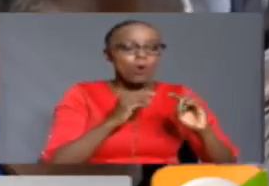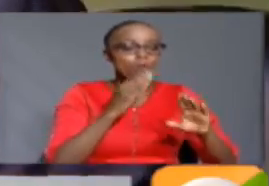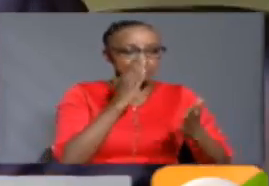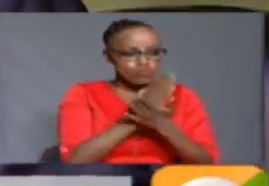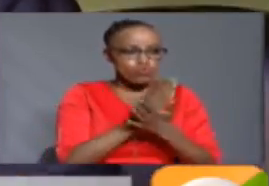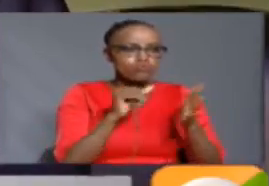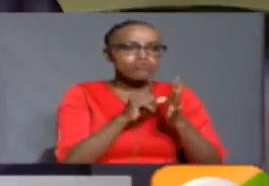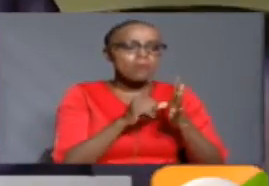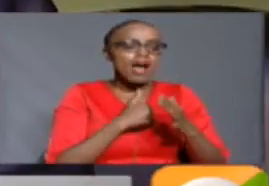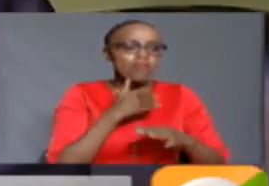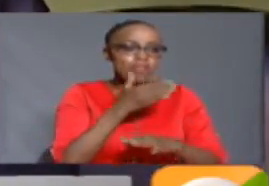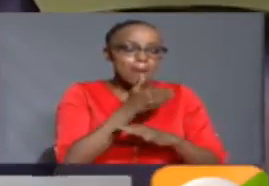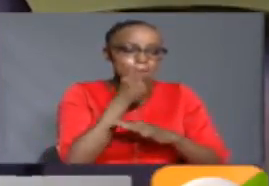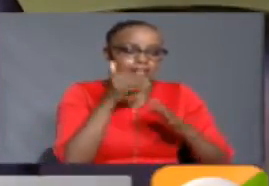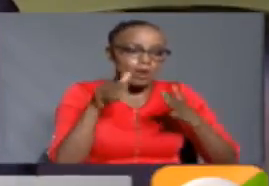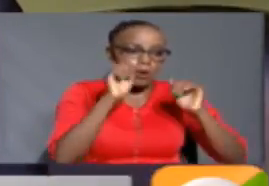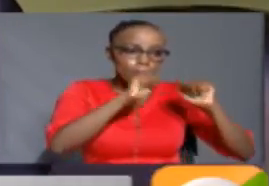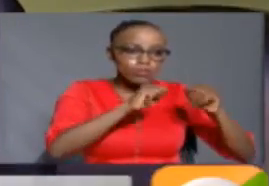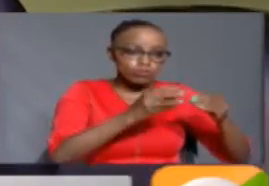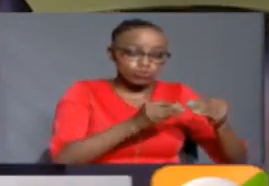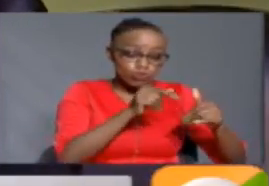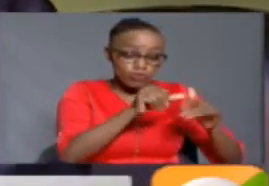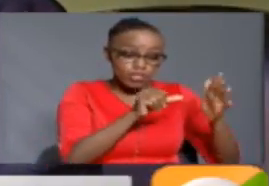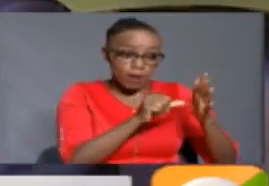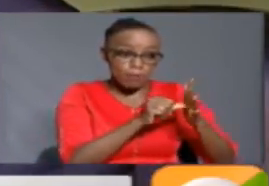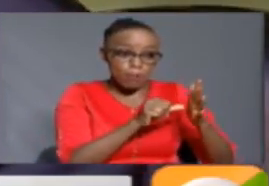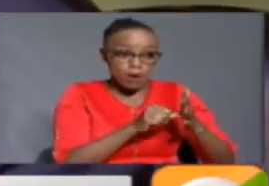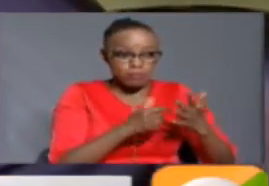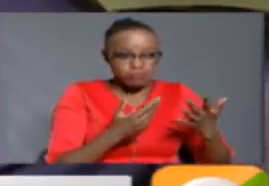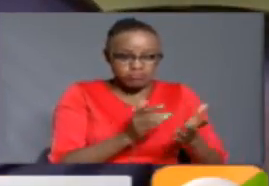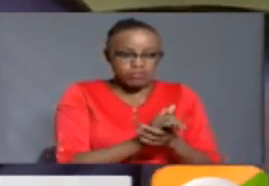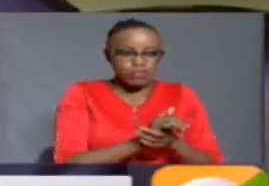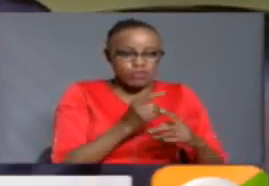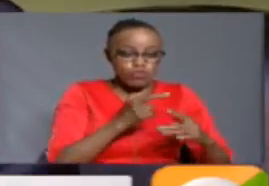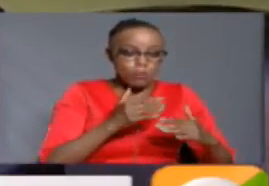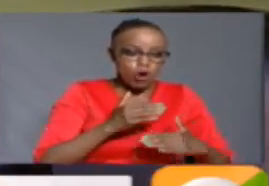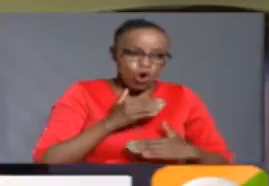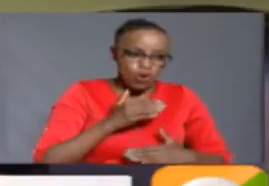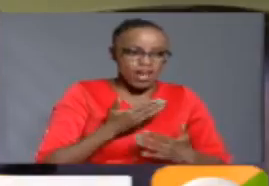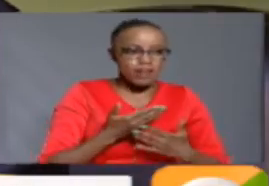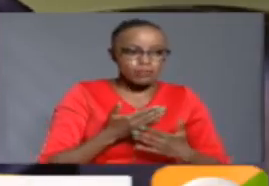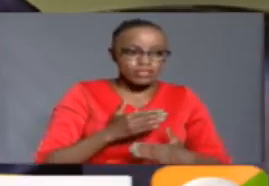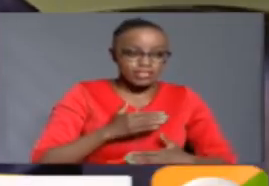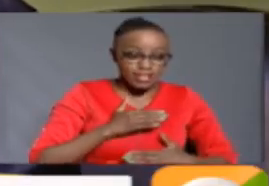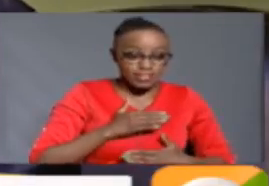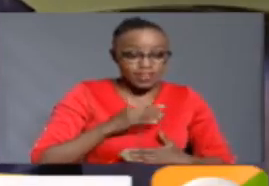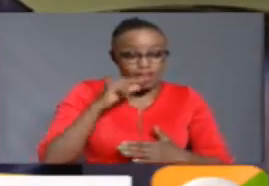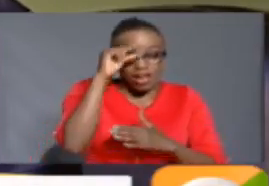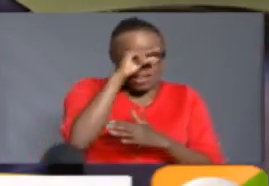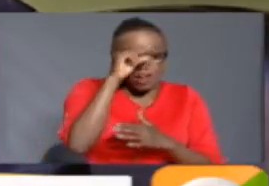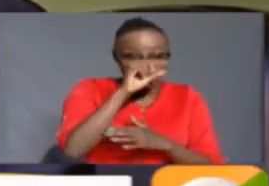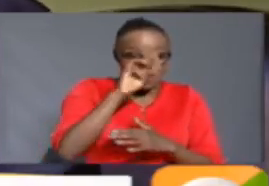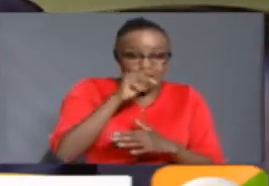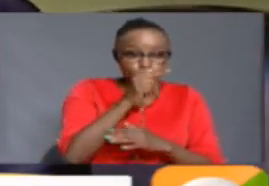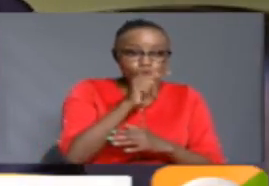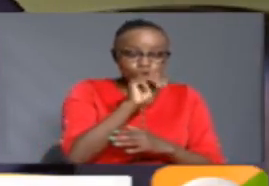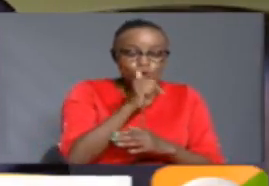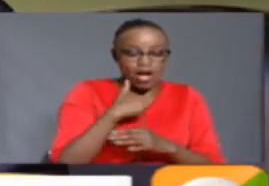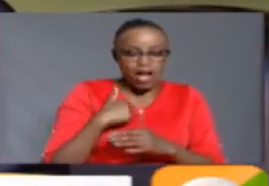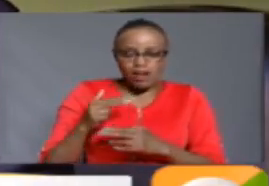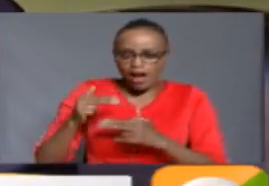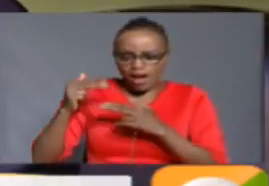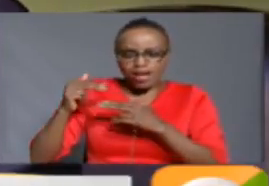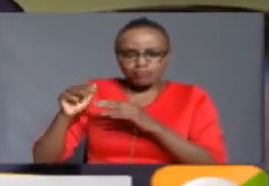before. But there's a better way that we can solve these problems. Apart from Honorable His Excellency Governor Mutua, whom I've always held in high